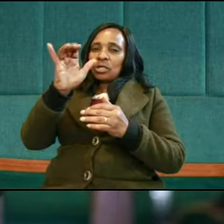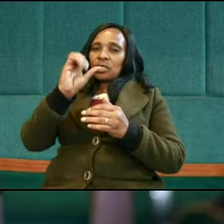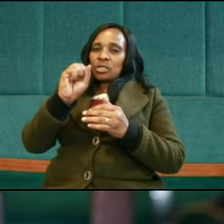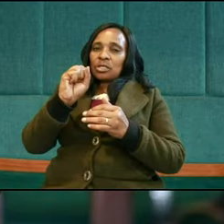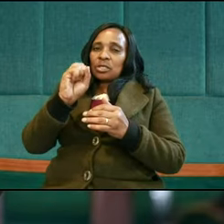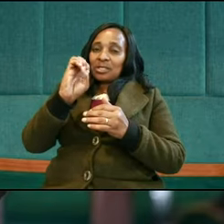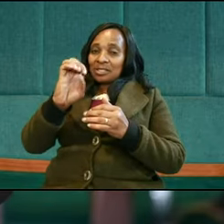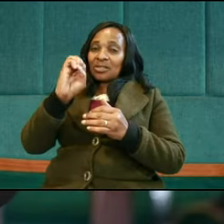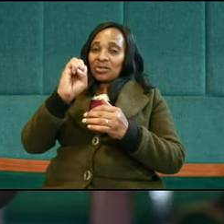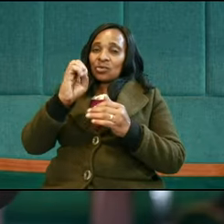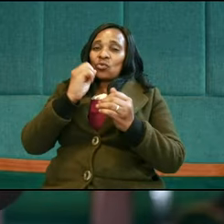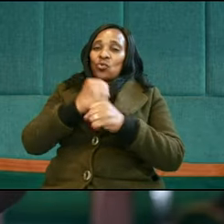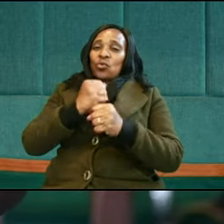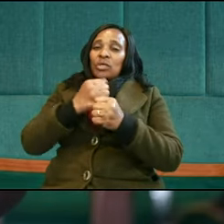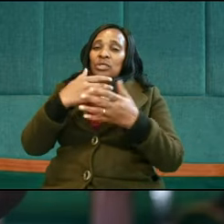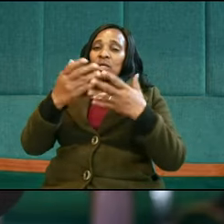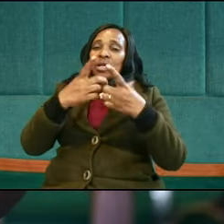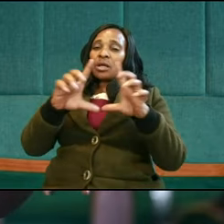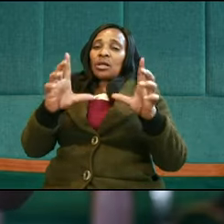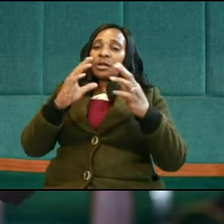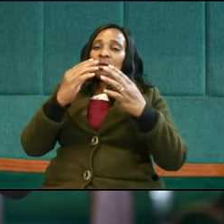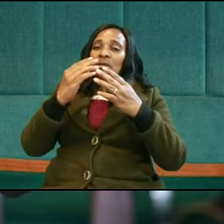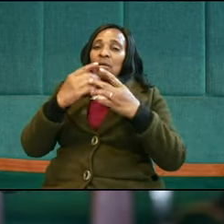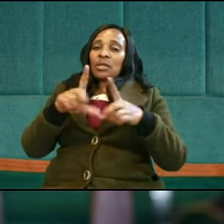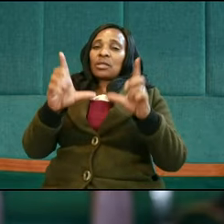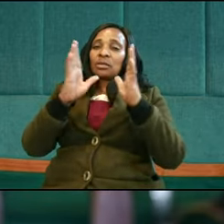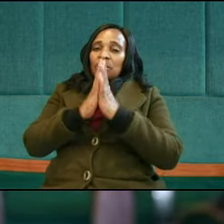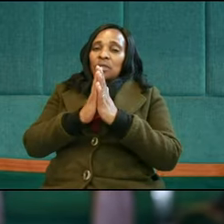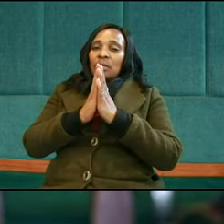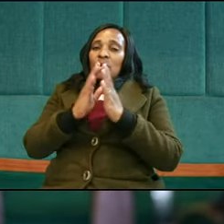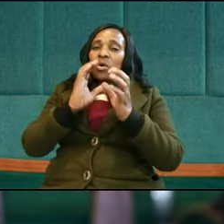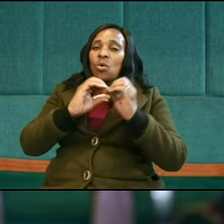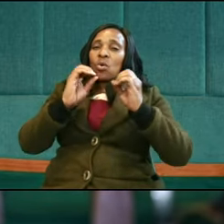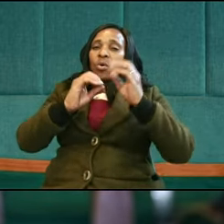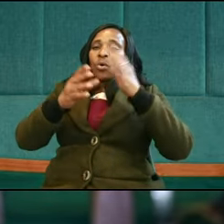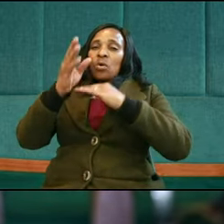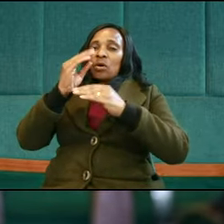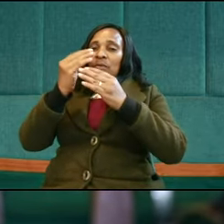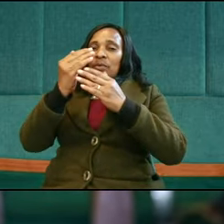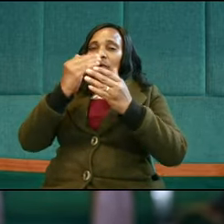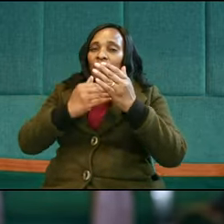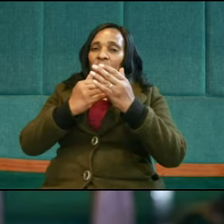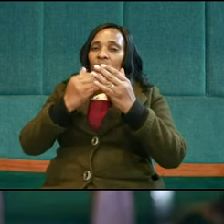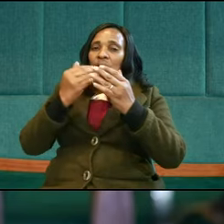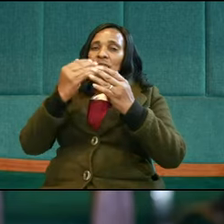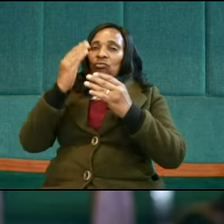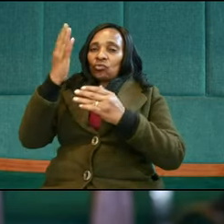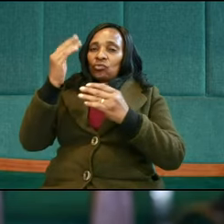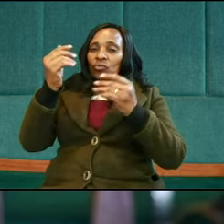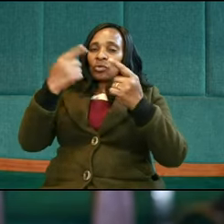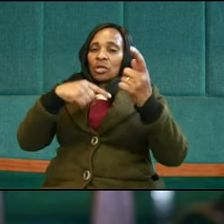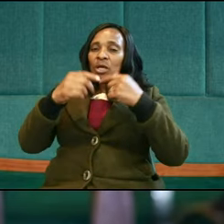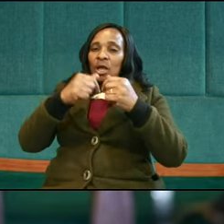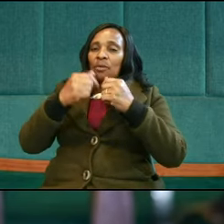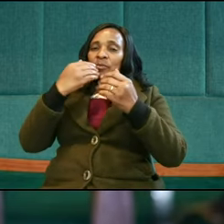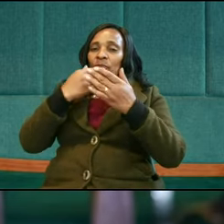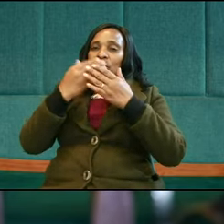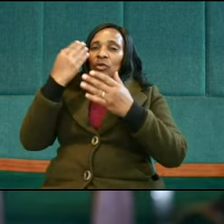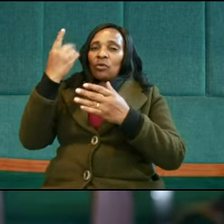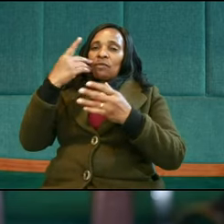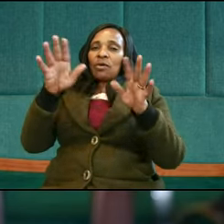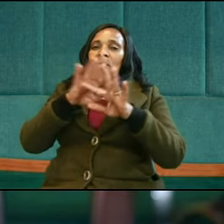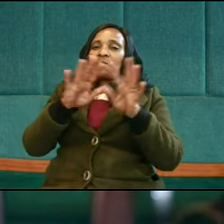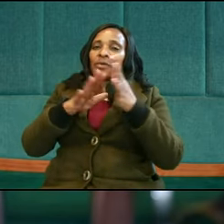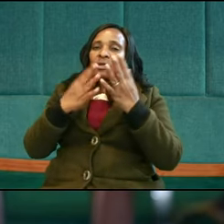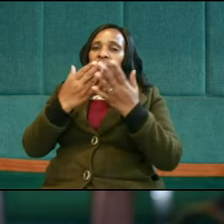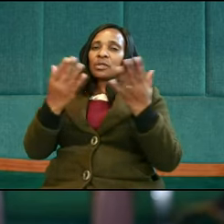language. Before we start, let's start with a word of prayer. Oh God, we come before you this morning to thank you for everything